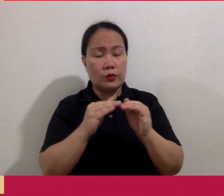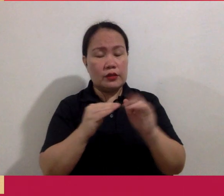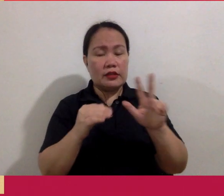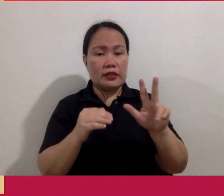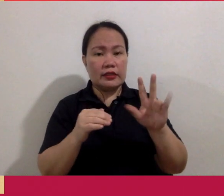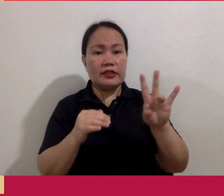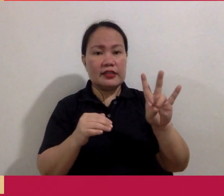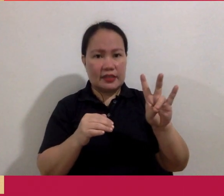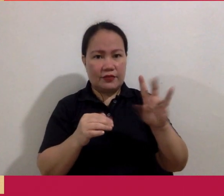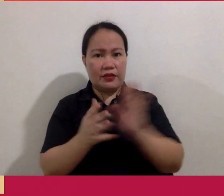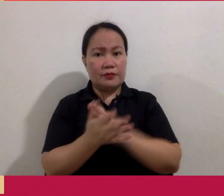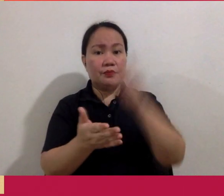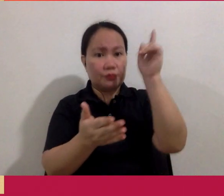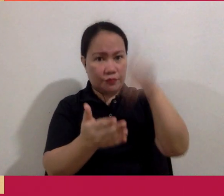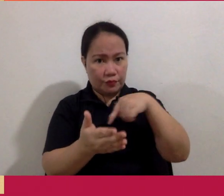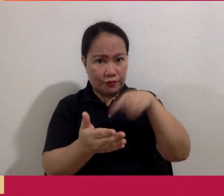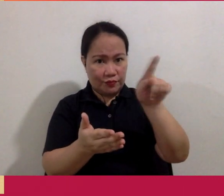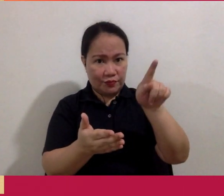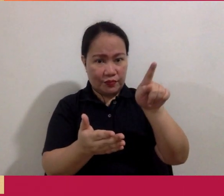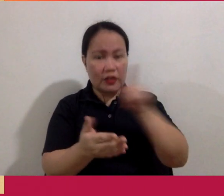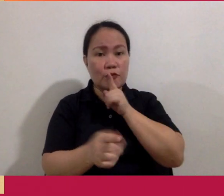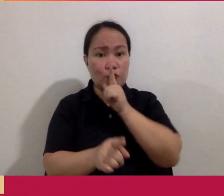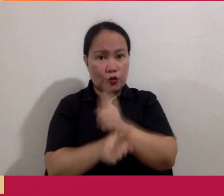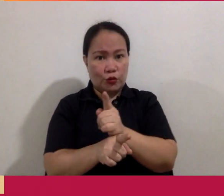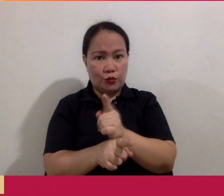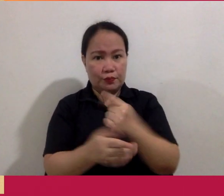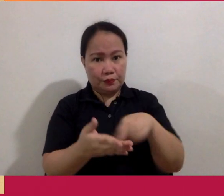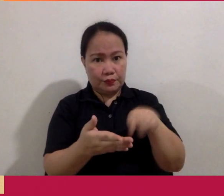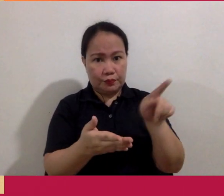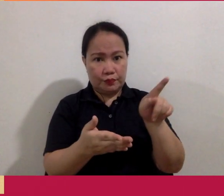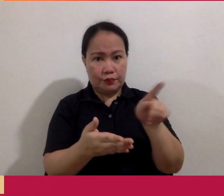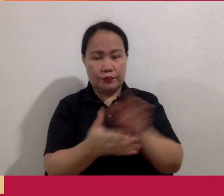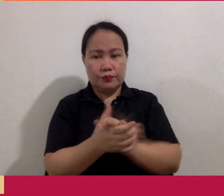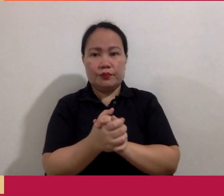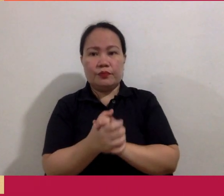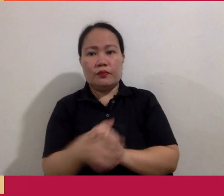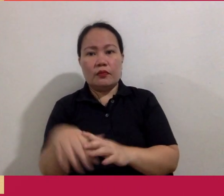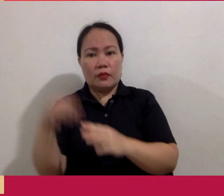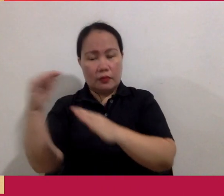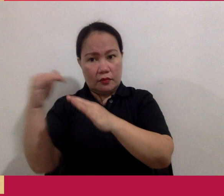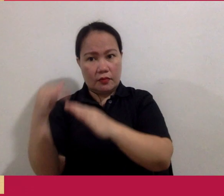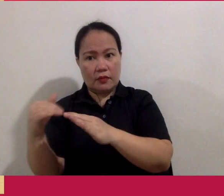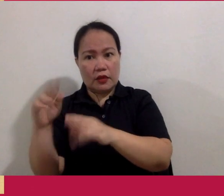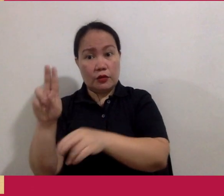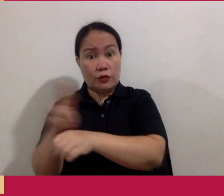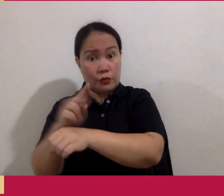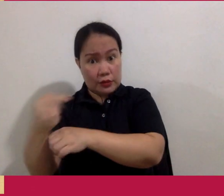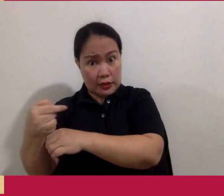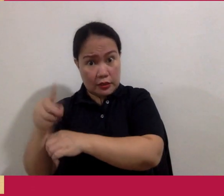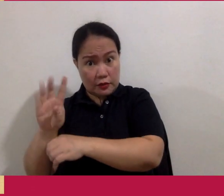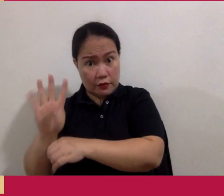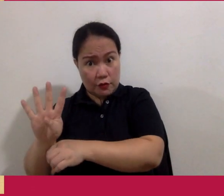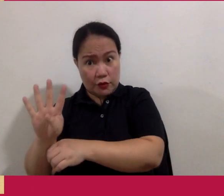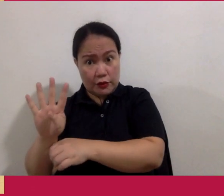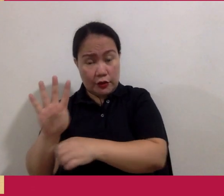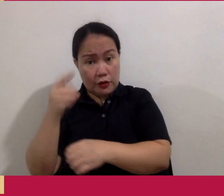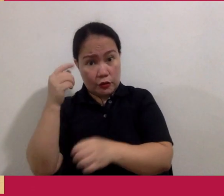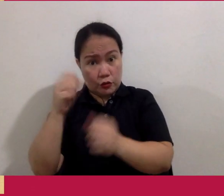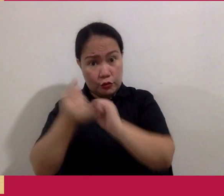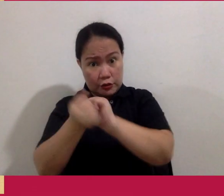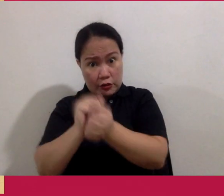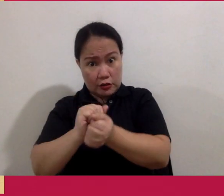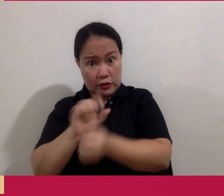is equal to 37. So, this is true. Next. X is equal to negative